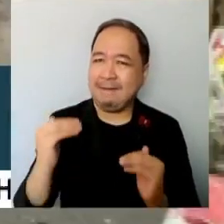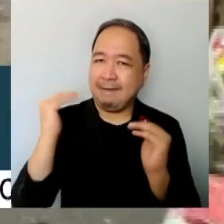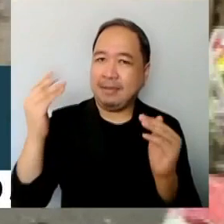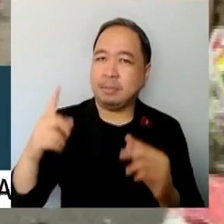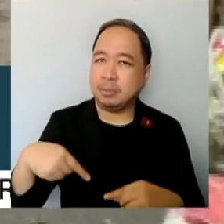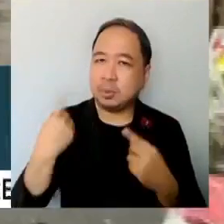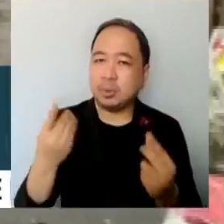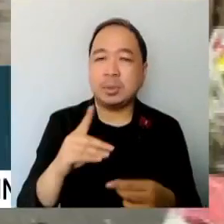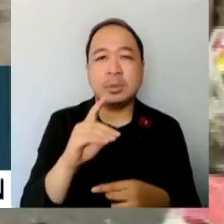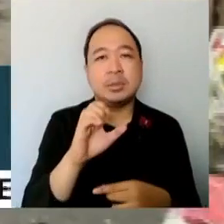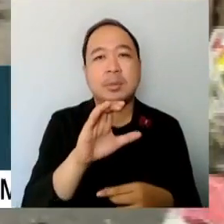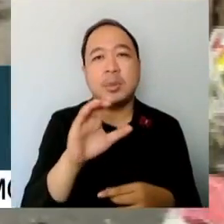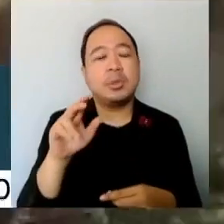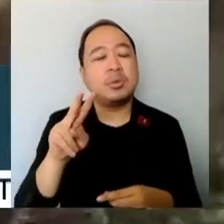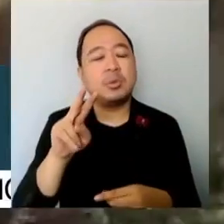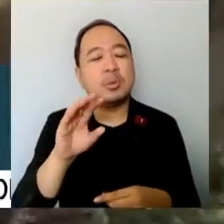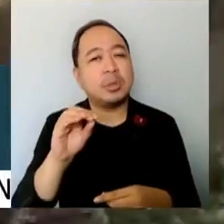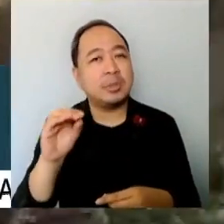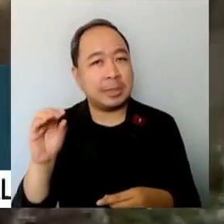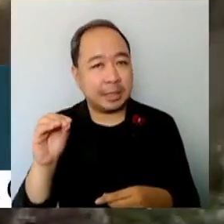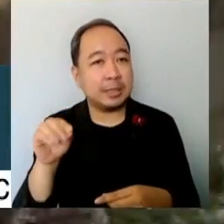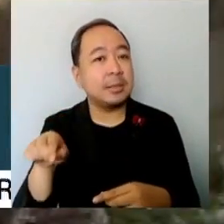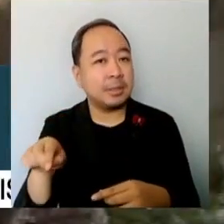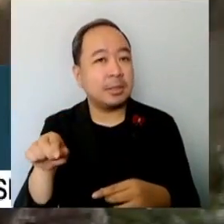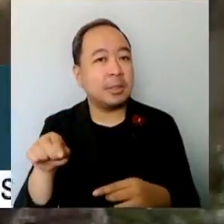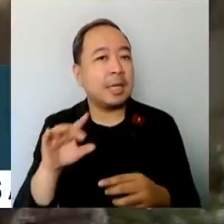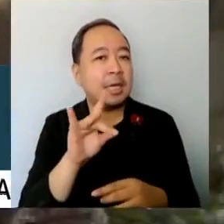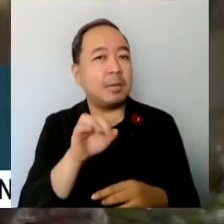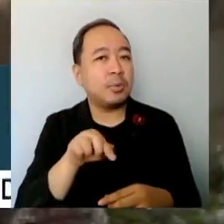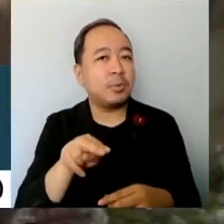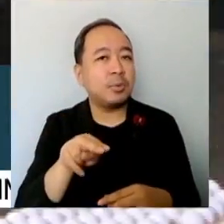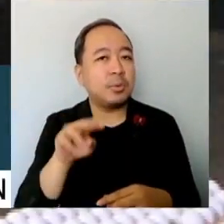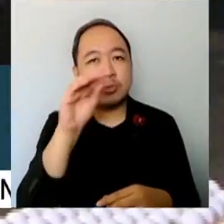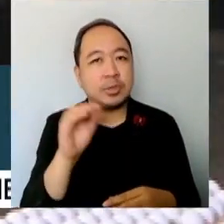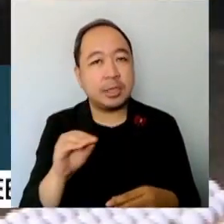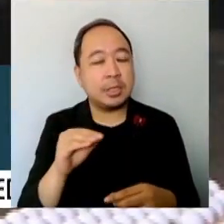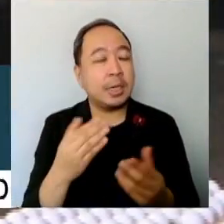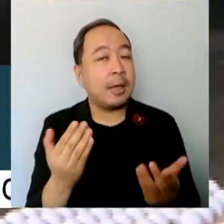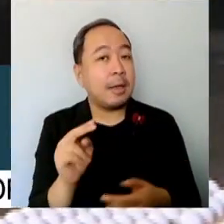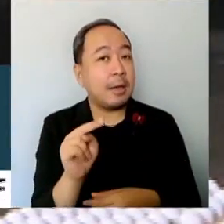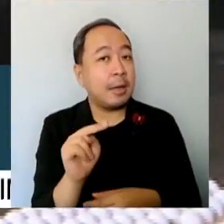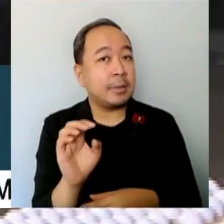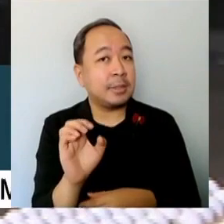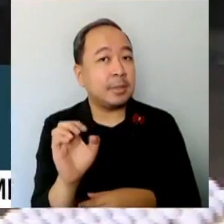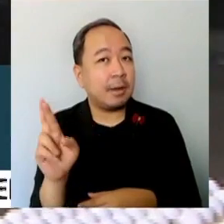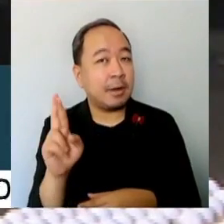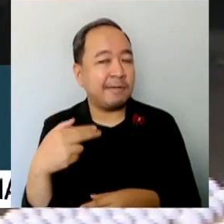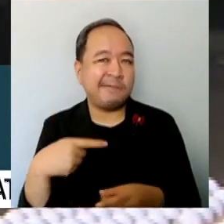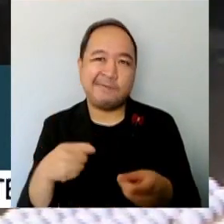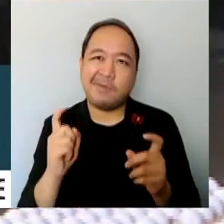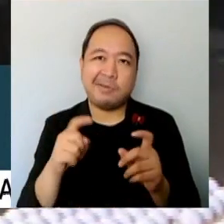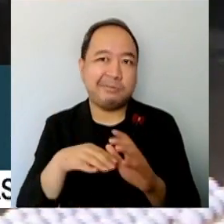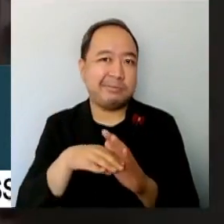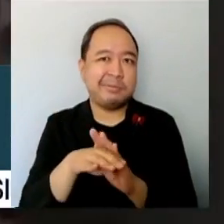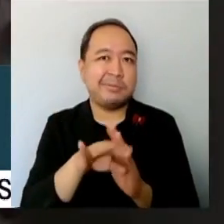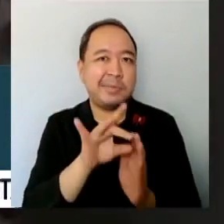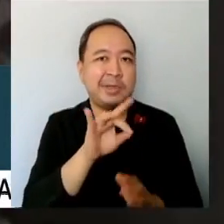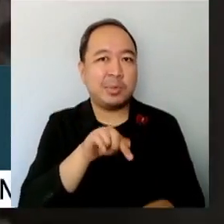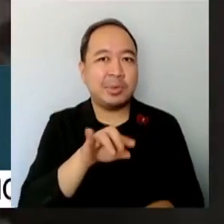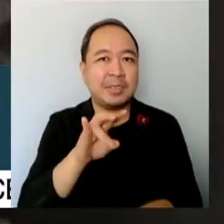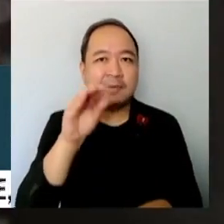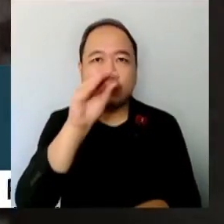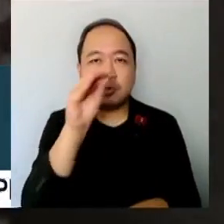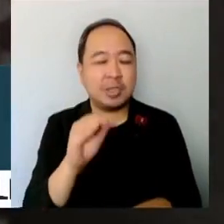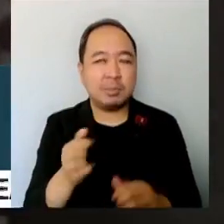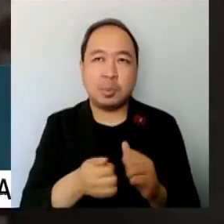at 8.2%. Inflation in the National Capital Region accelerated to 8.7%, its highest level since